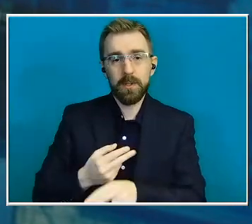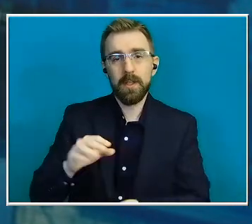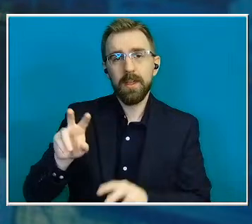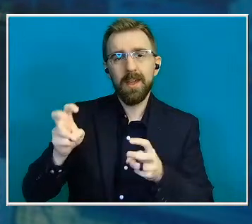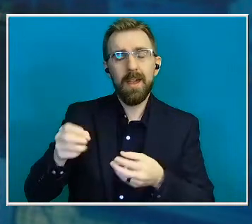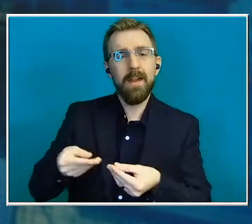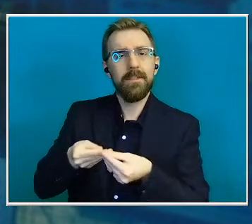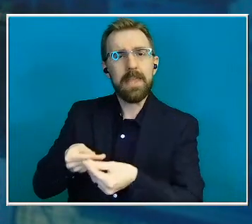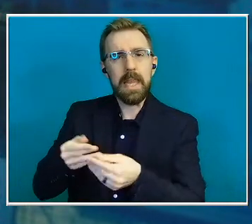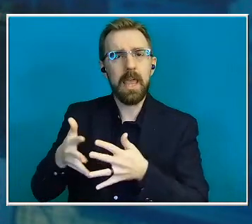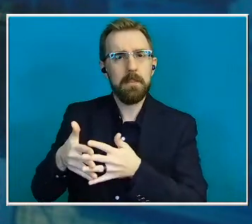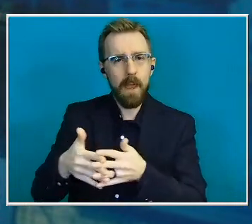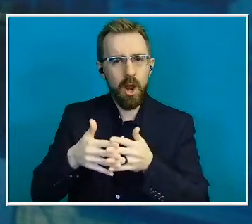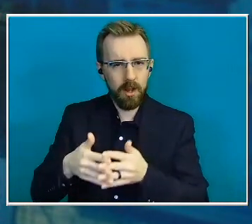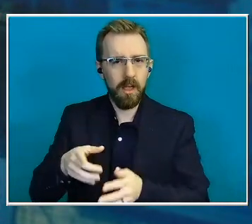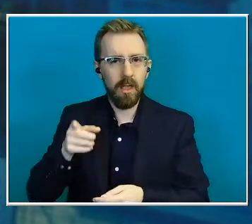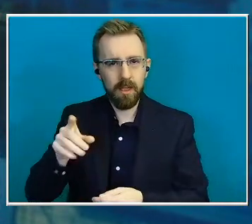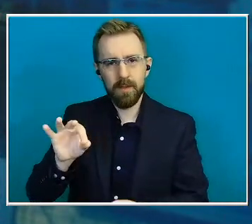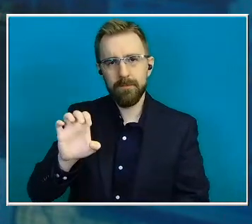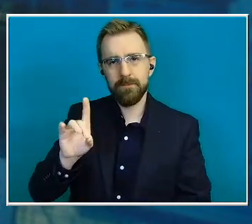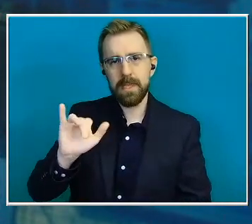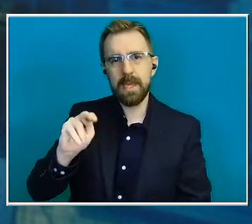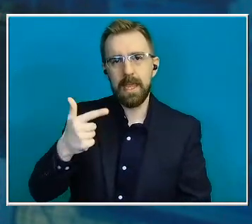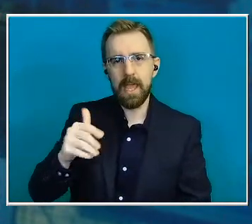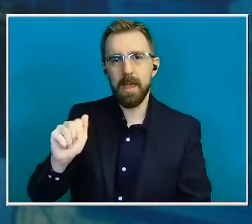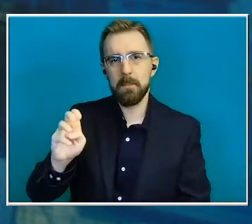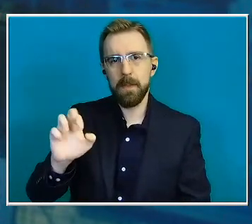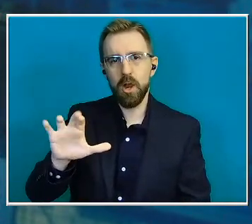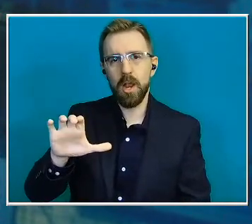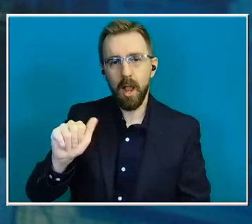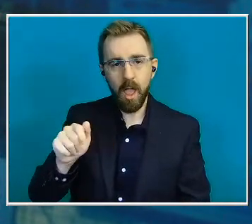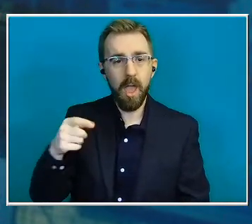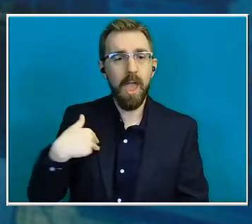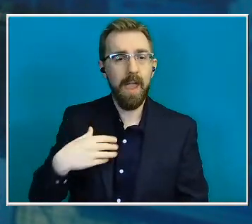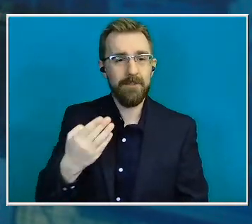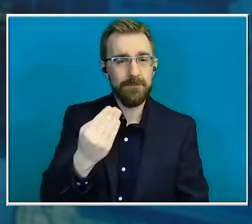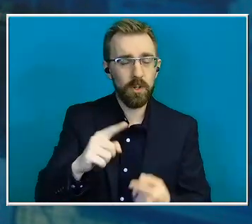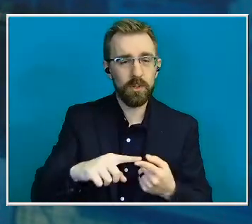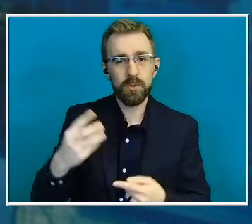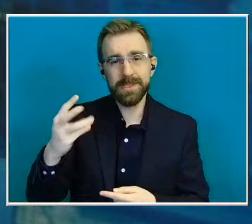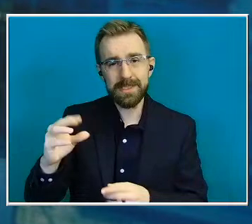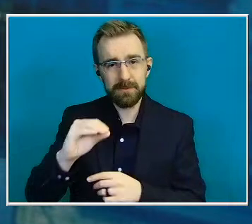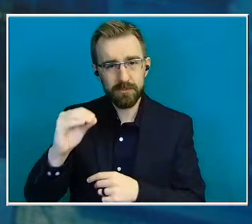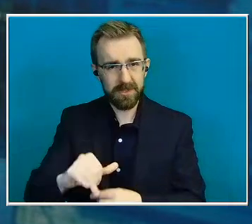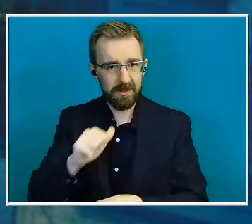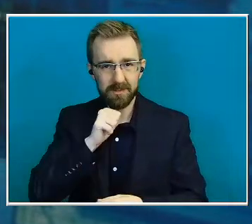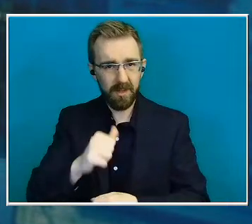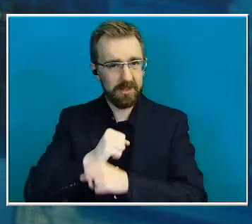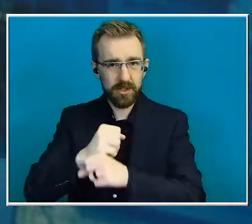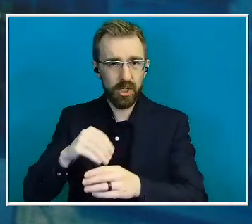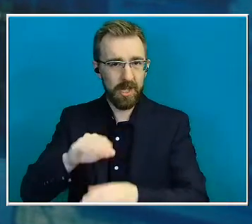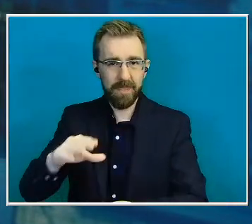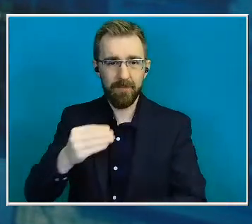have about 14 to 16% that are food insecure. So it's a big problem. And